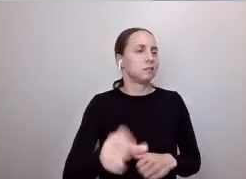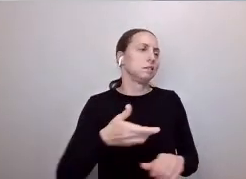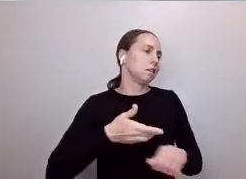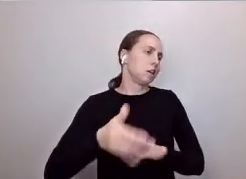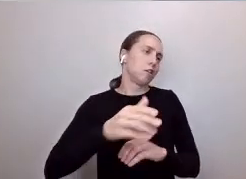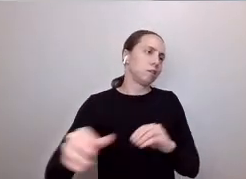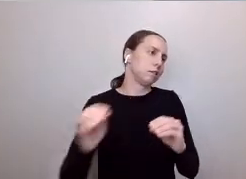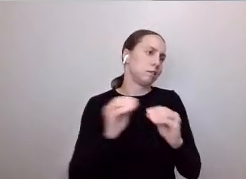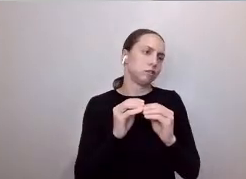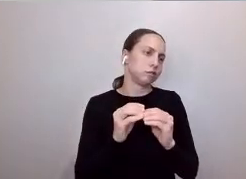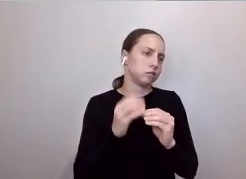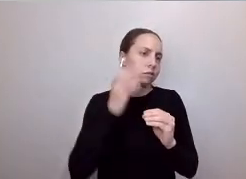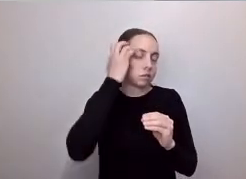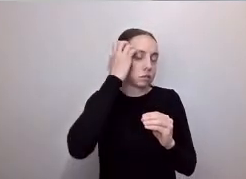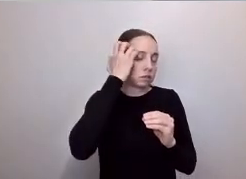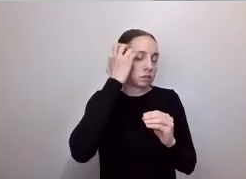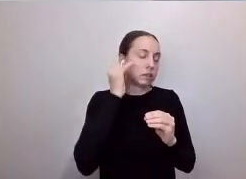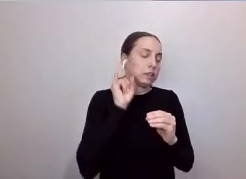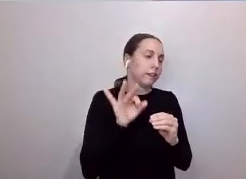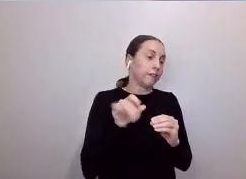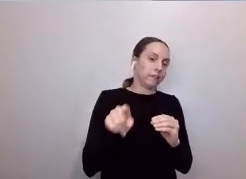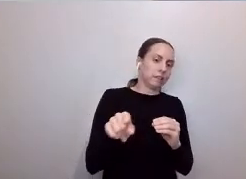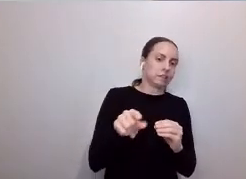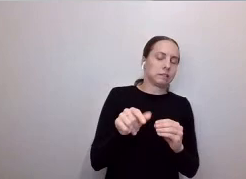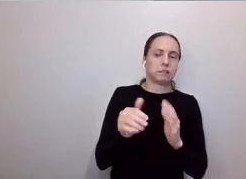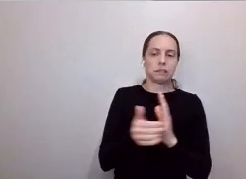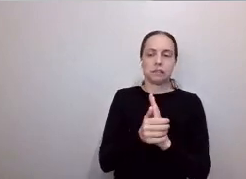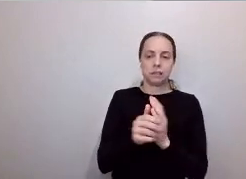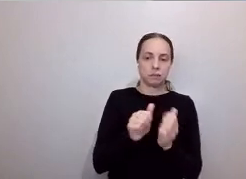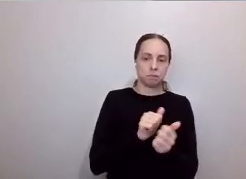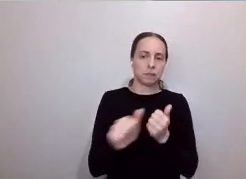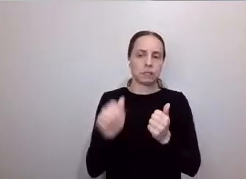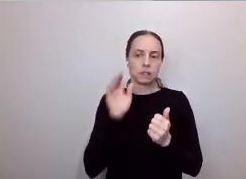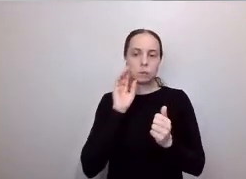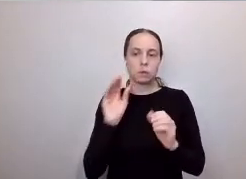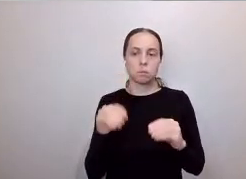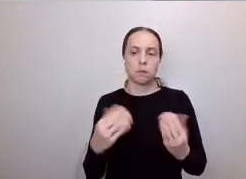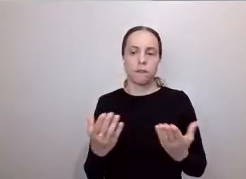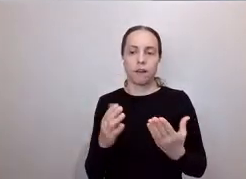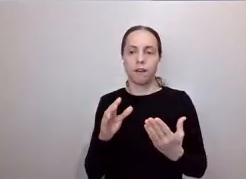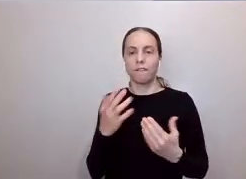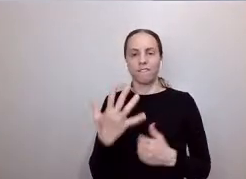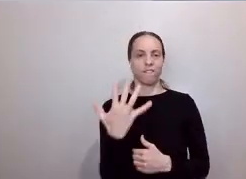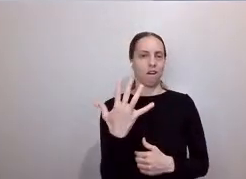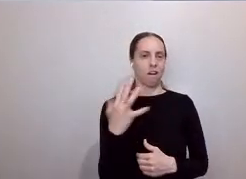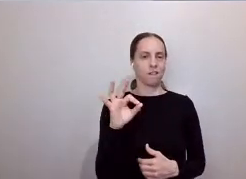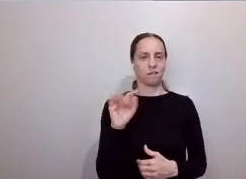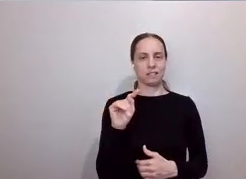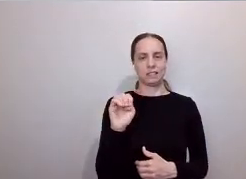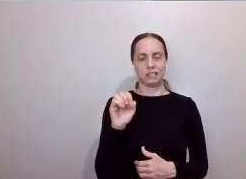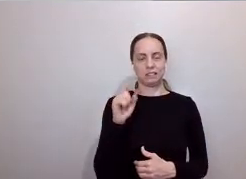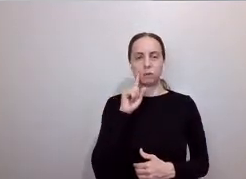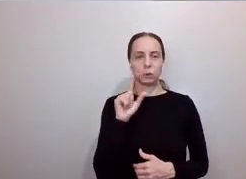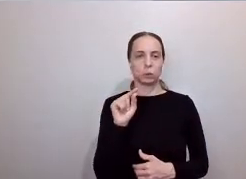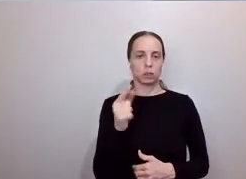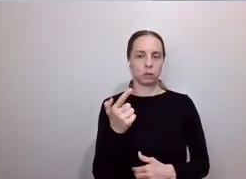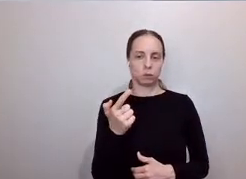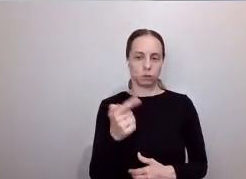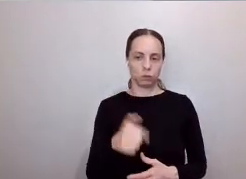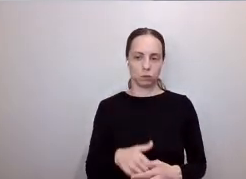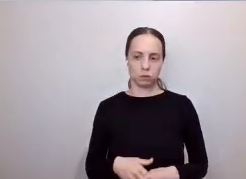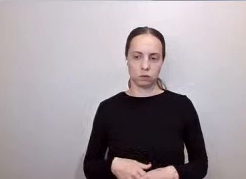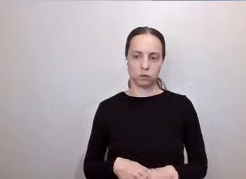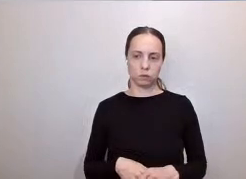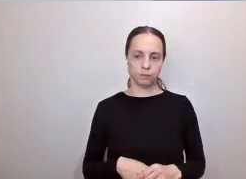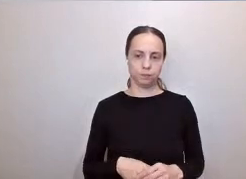is passed, it provides for five FTEs in 2021. So I don't know at the end